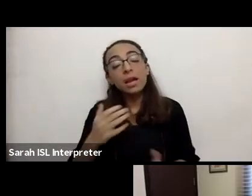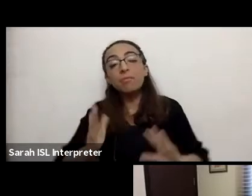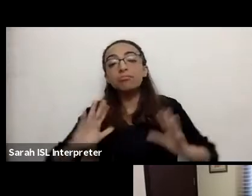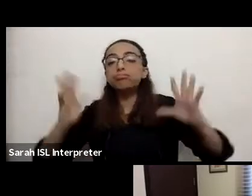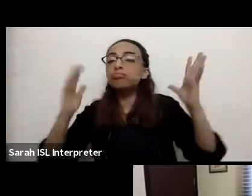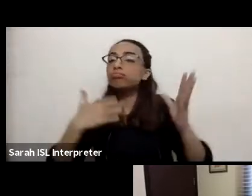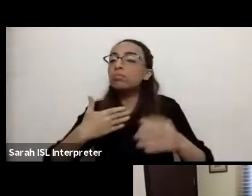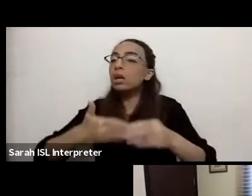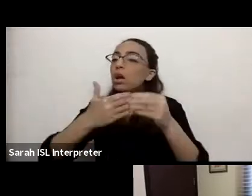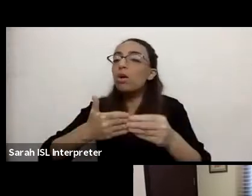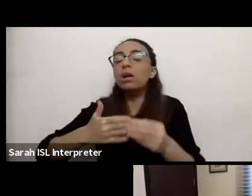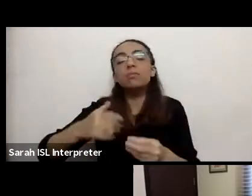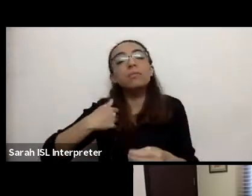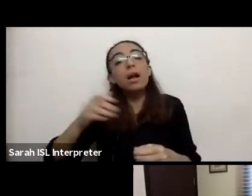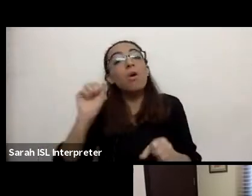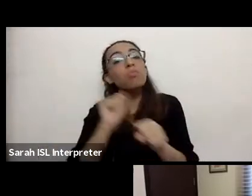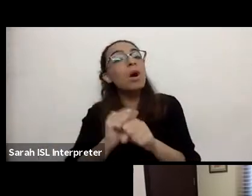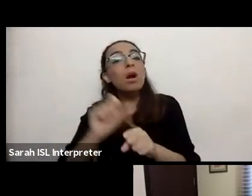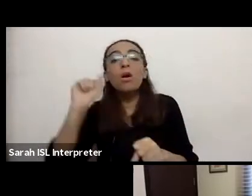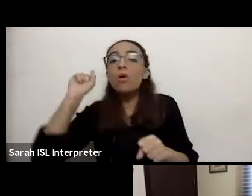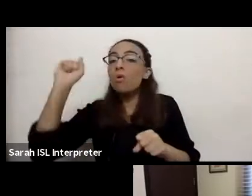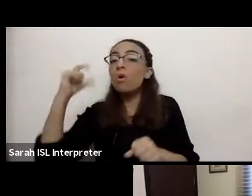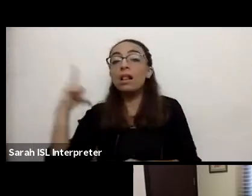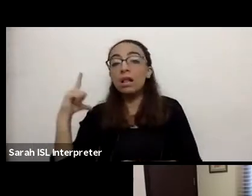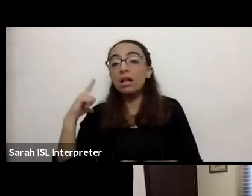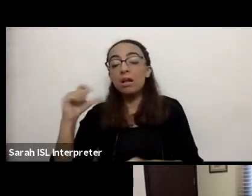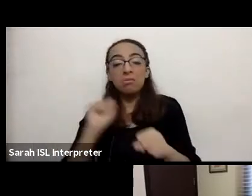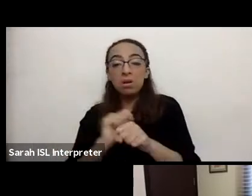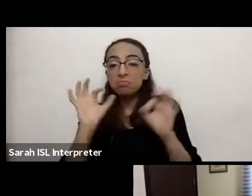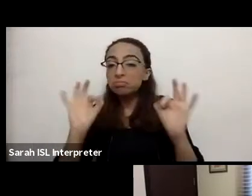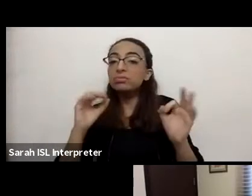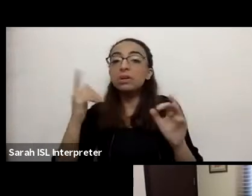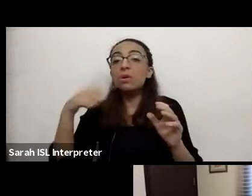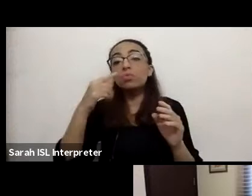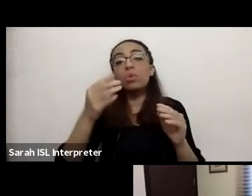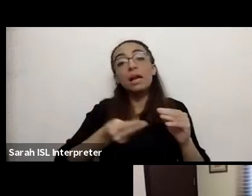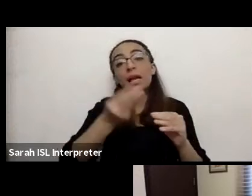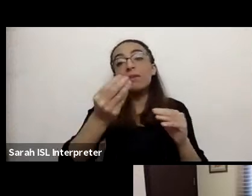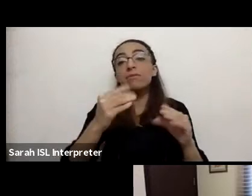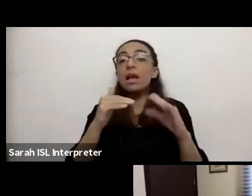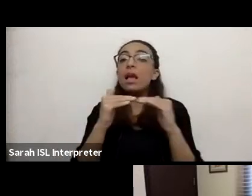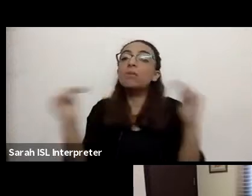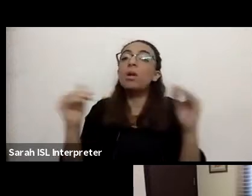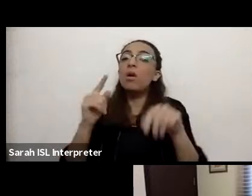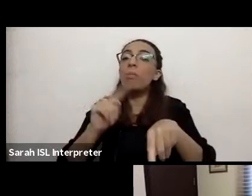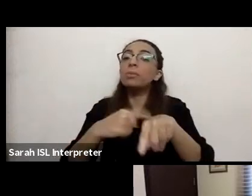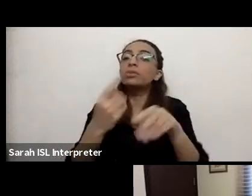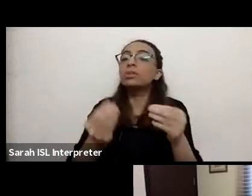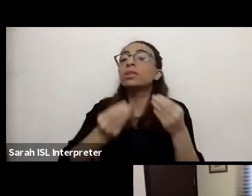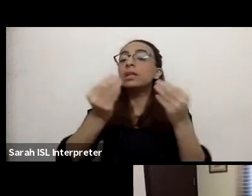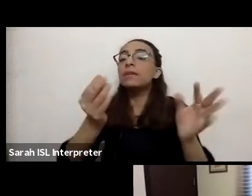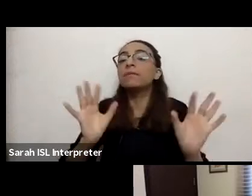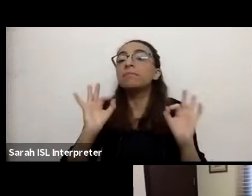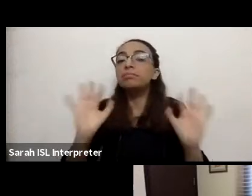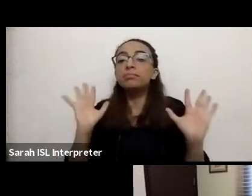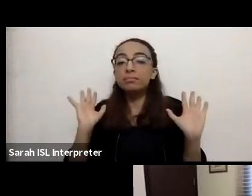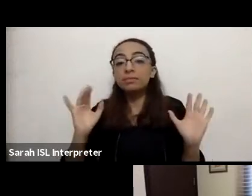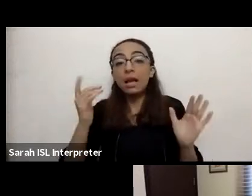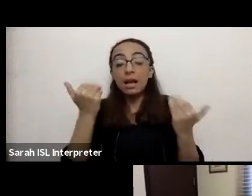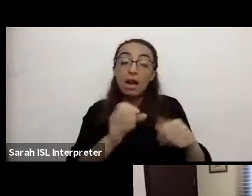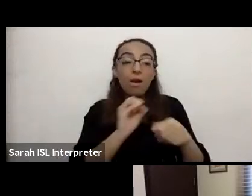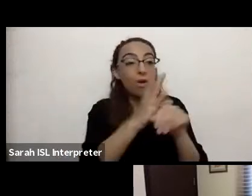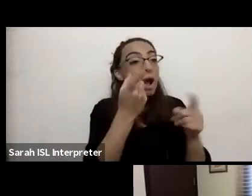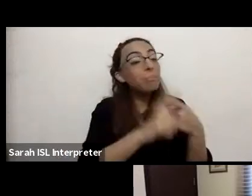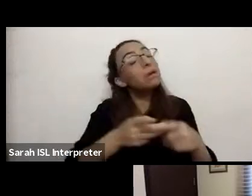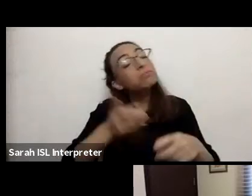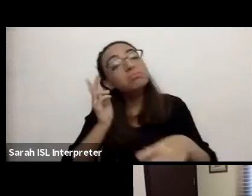leadership of the people with disabilities and the equal opportunity employers. And for showing us the way that even in this turbulent and